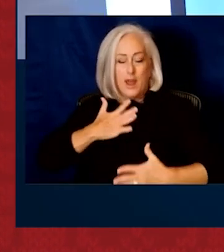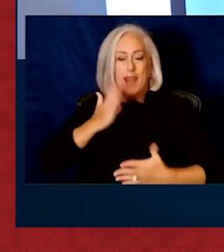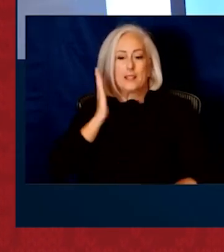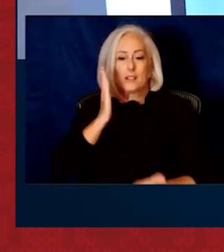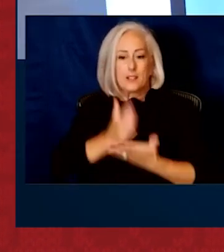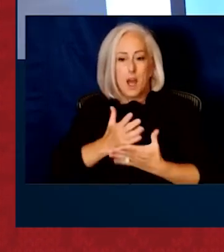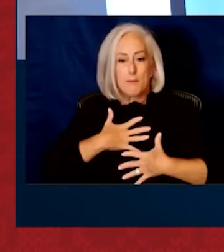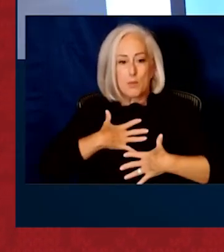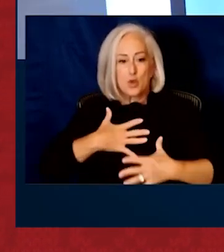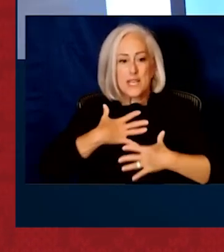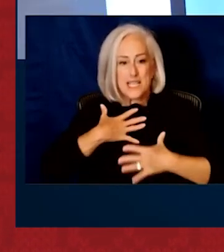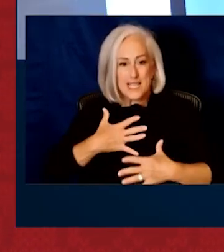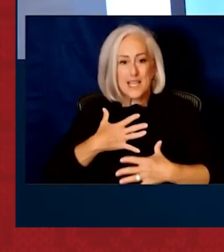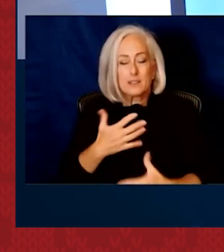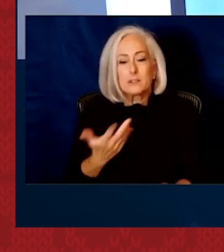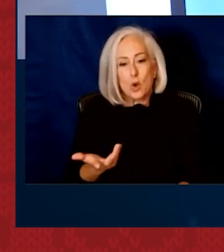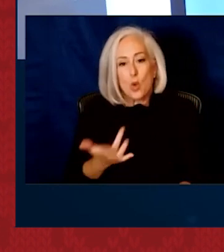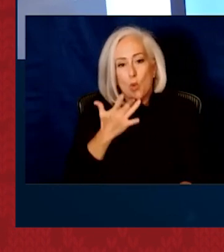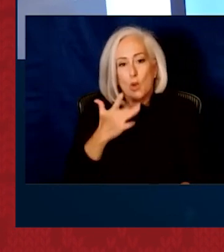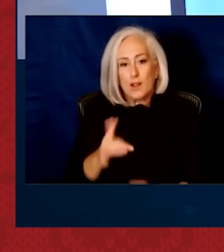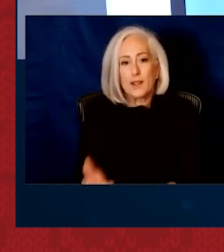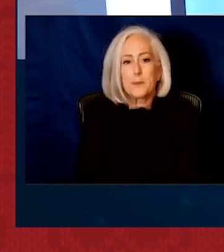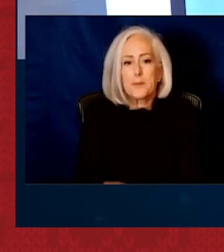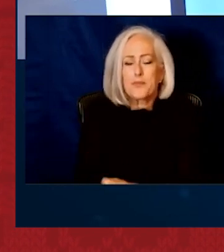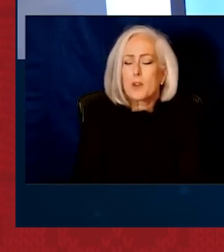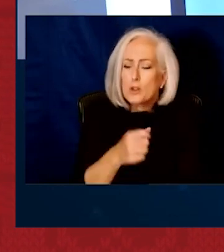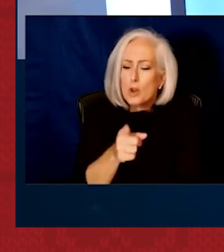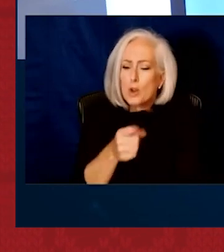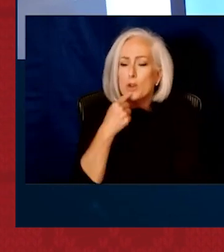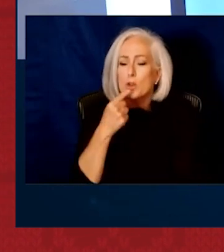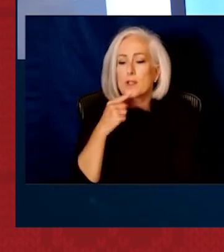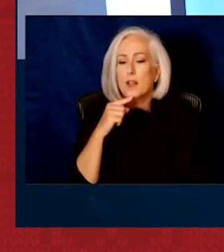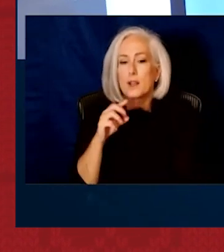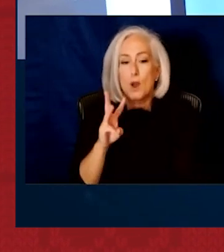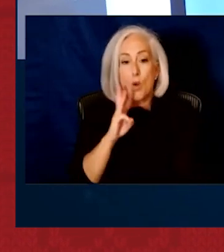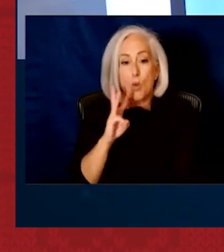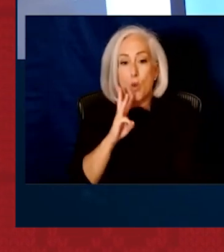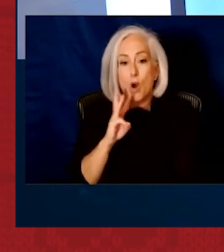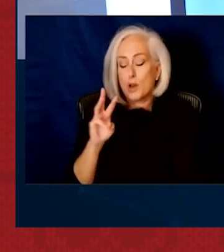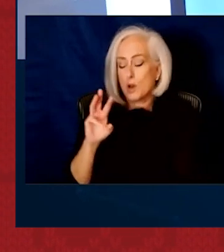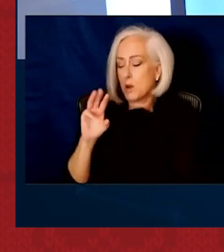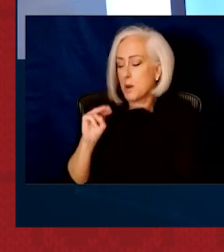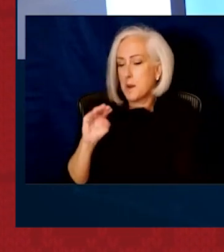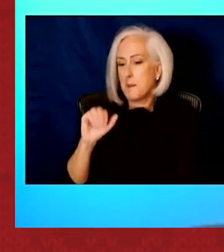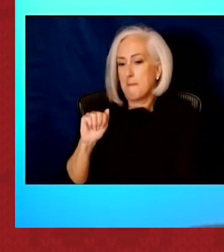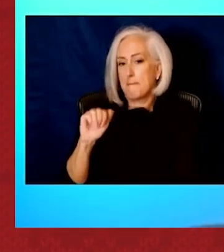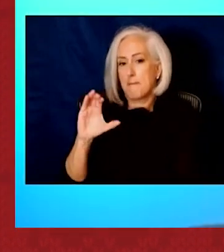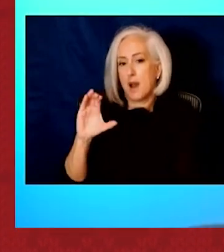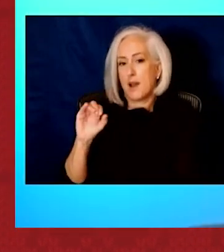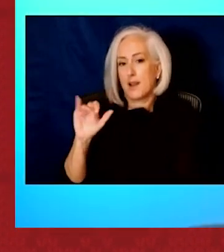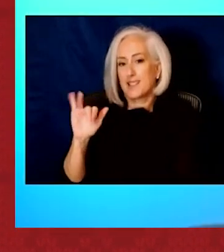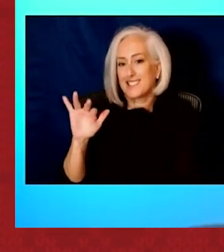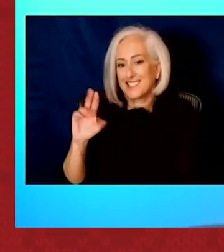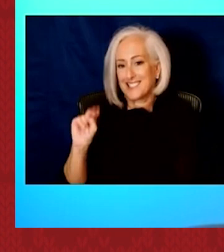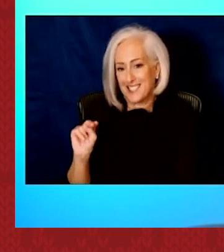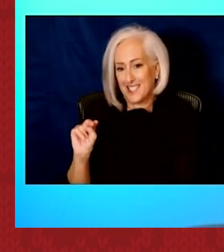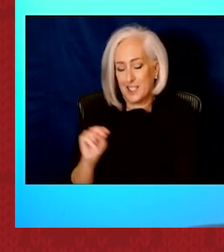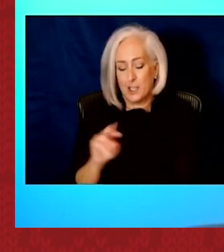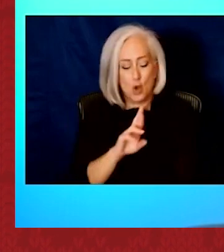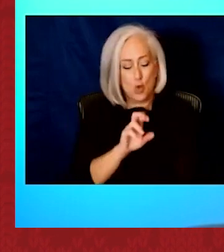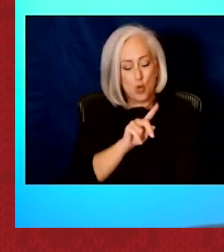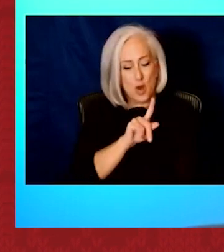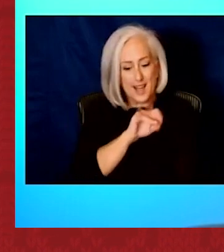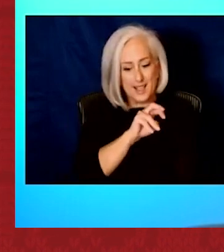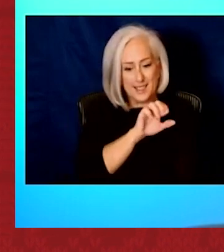say, water moccasins and rattlesnakes, how are they as far as danger compared? Because that's really the other two big ones here. Yeah, exactly. So rattlesnakes are by far the most